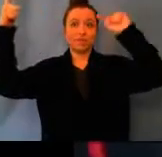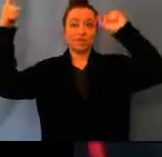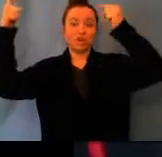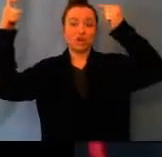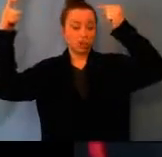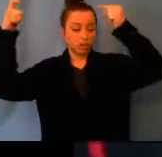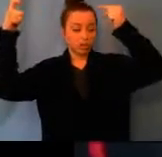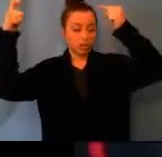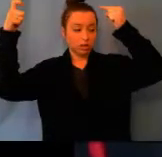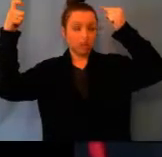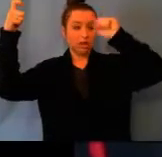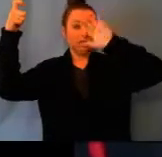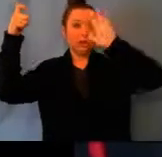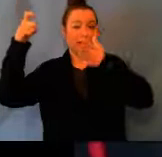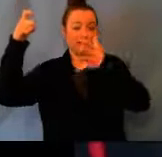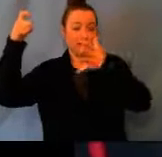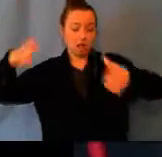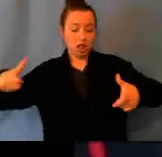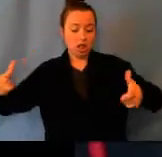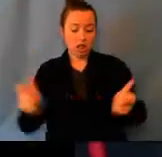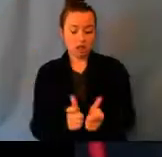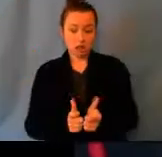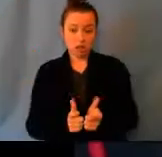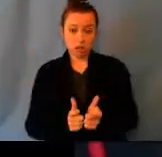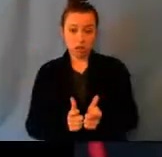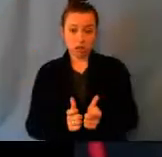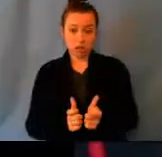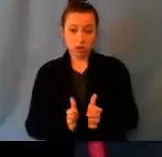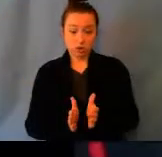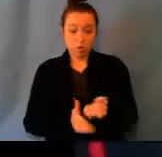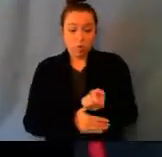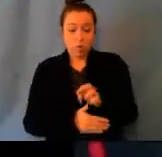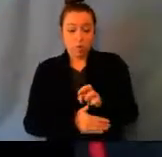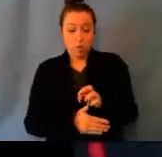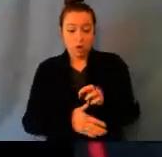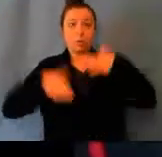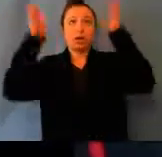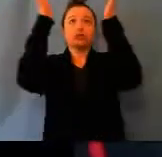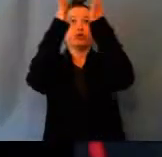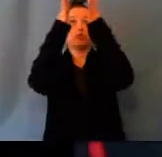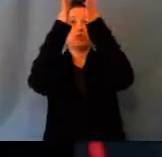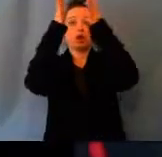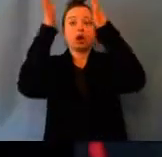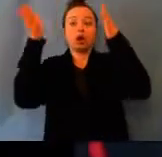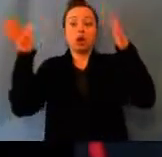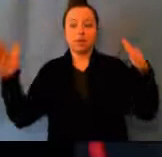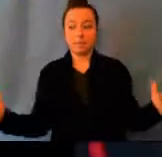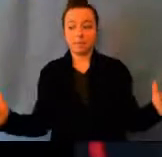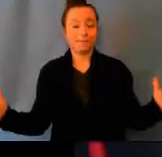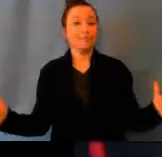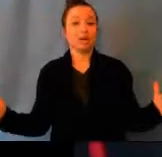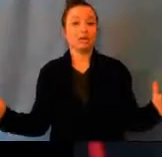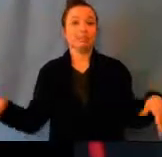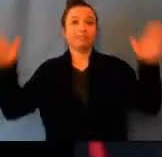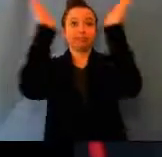first, then the middle, then the shortest. Or we can do from shortest to longest, where